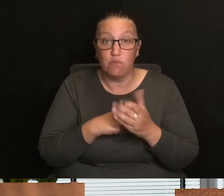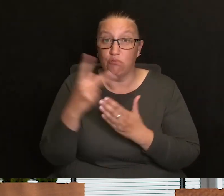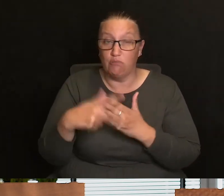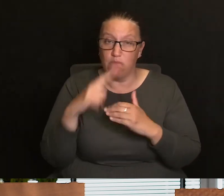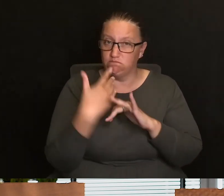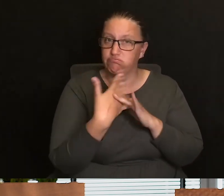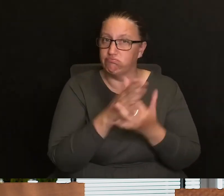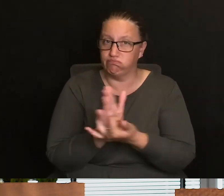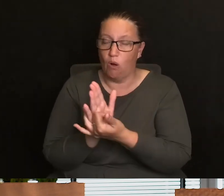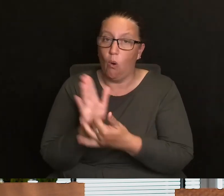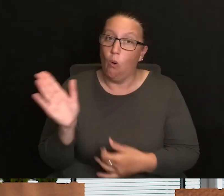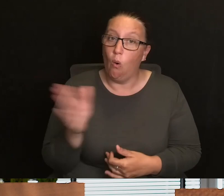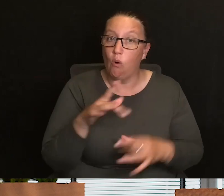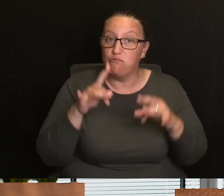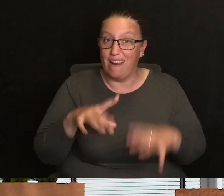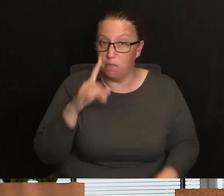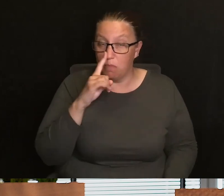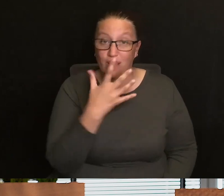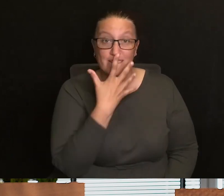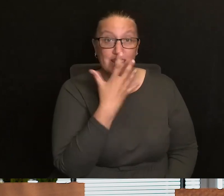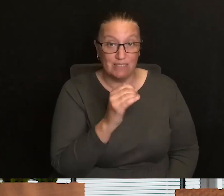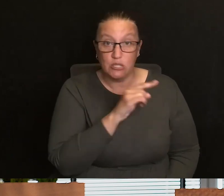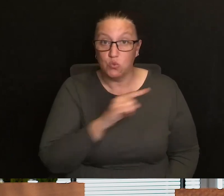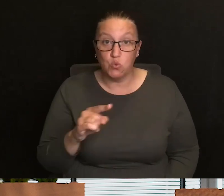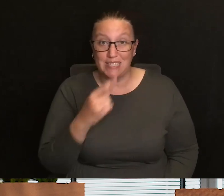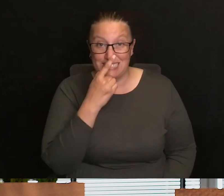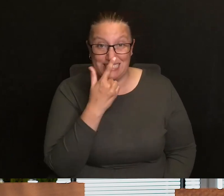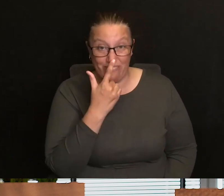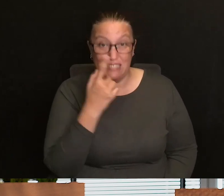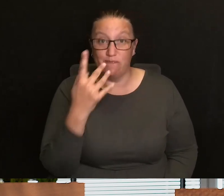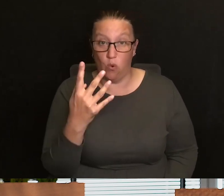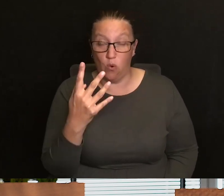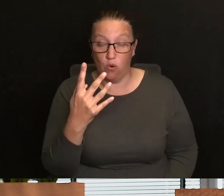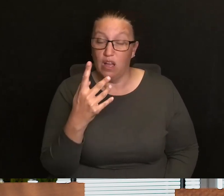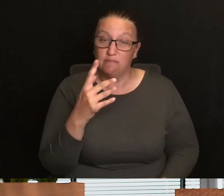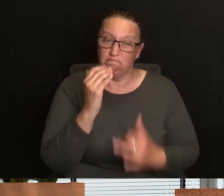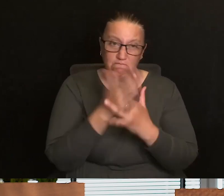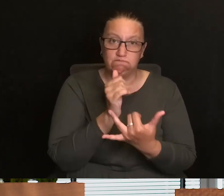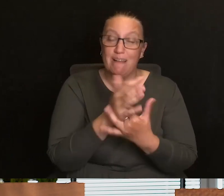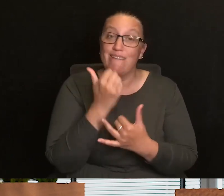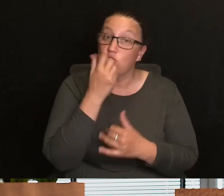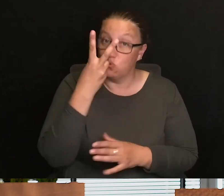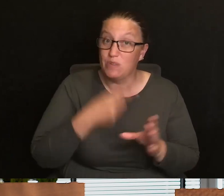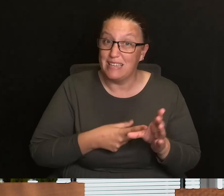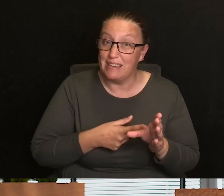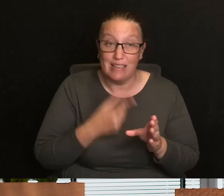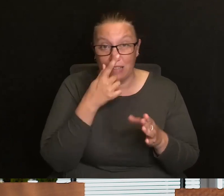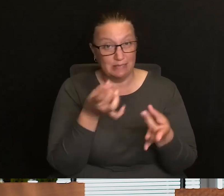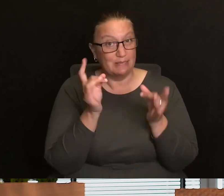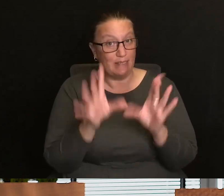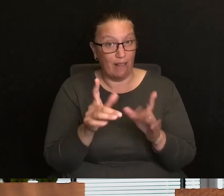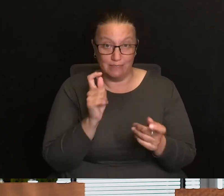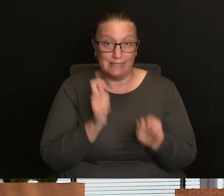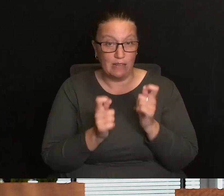to Australians aged 50 to 74 years for them to complete at home. The most important thing about this